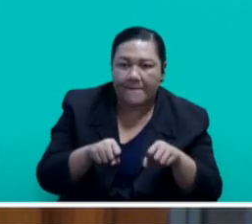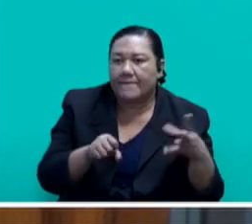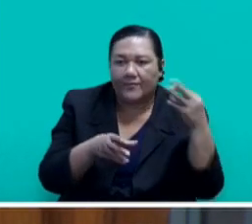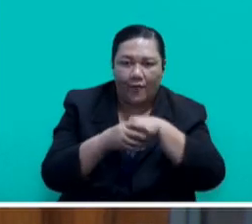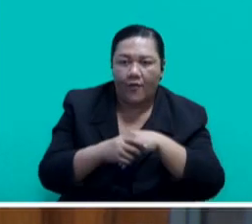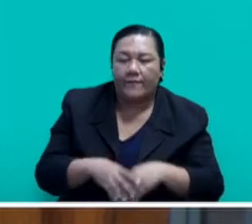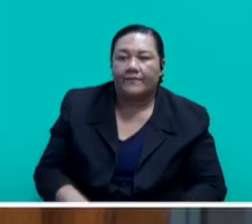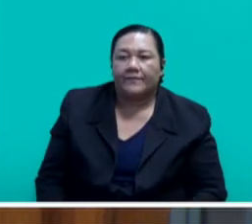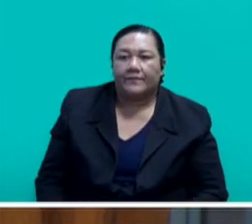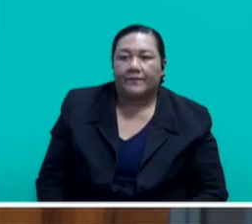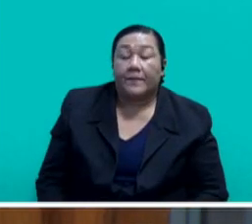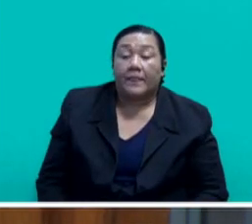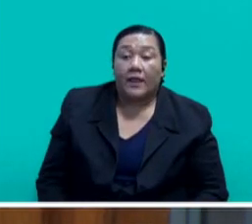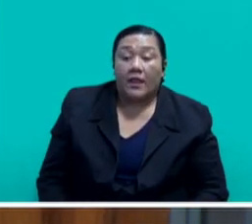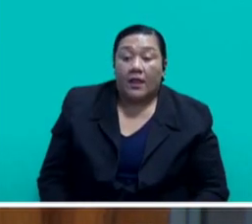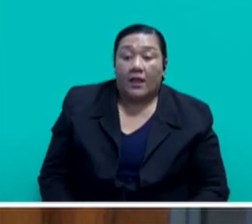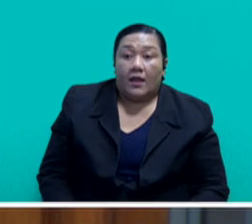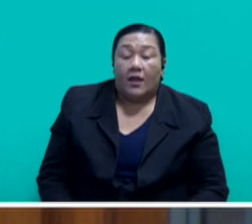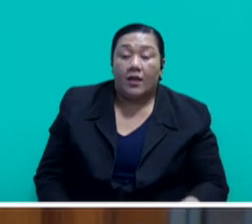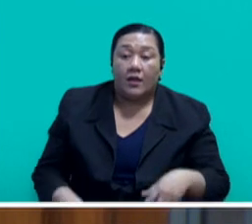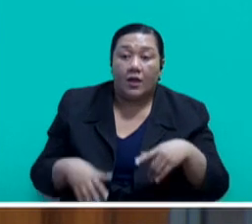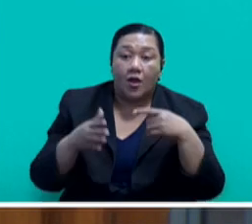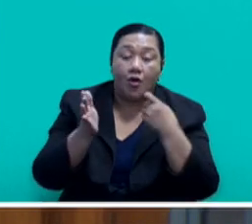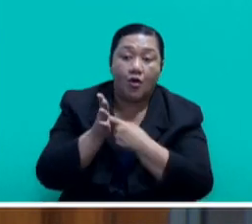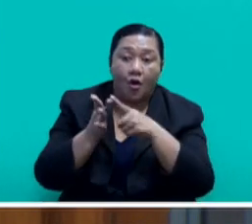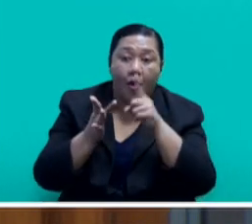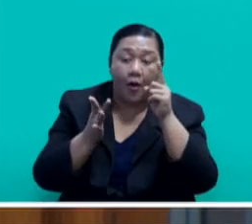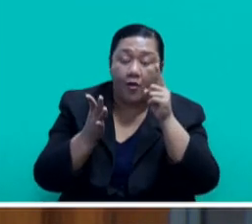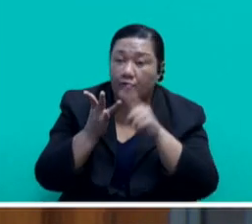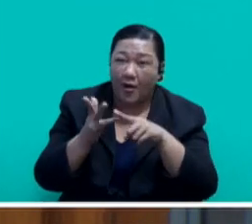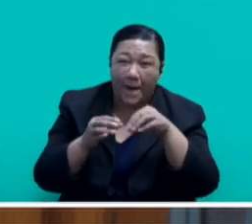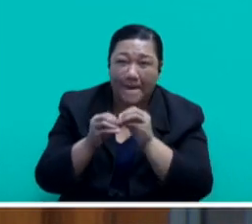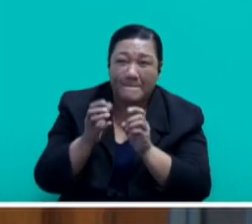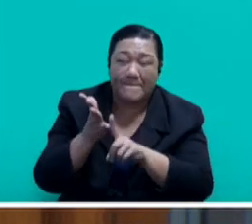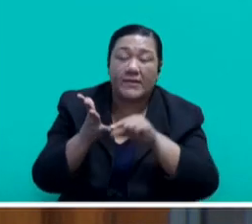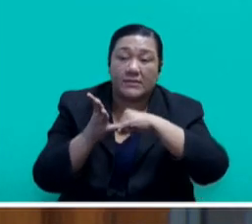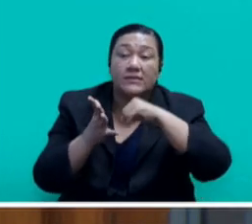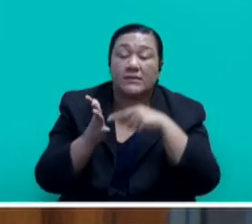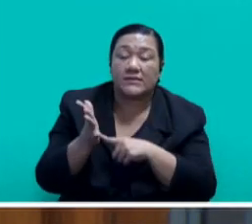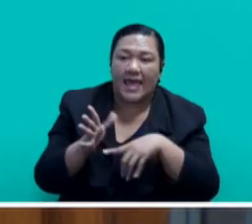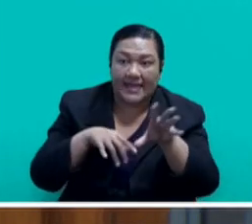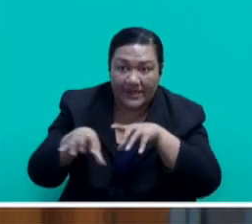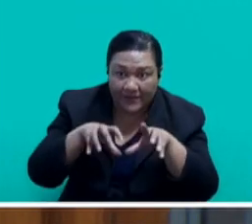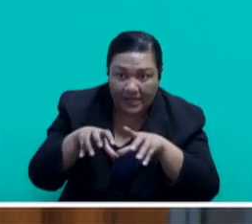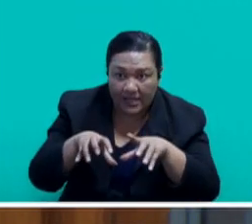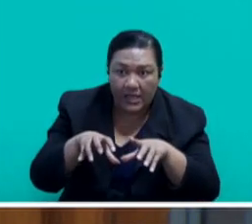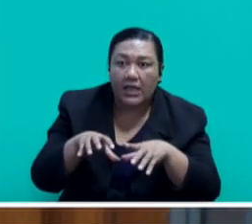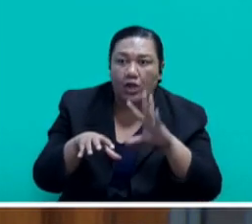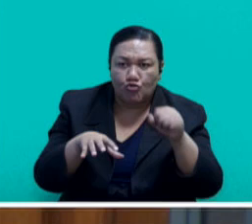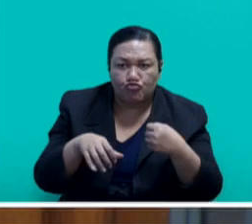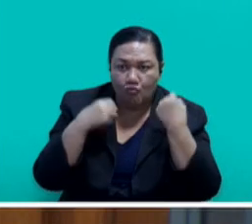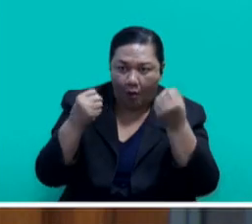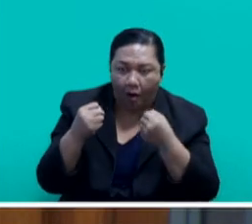sir, robust activities to support our coastal communities will be rolled out to